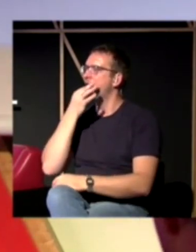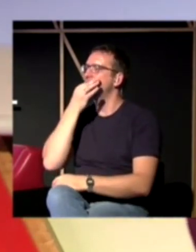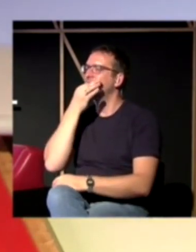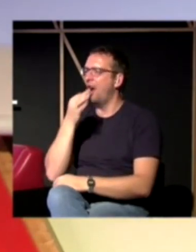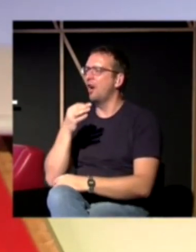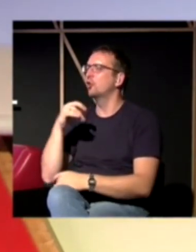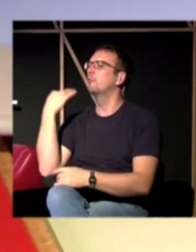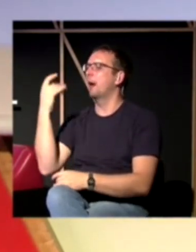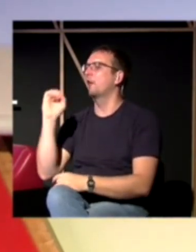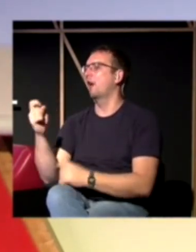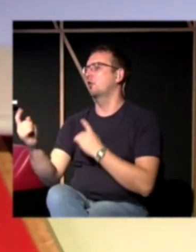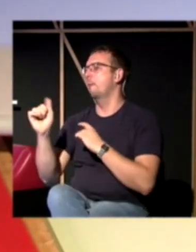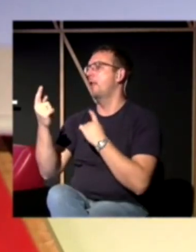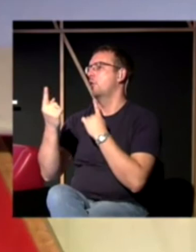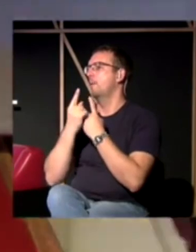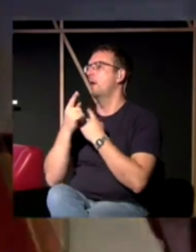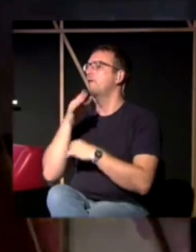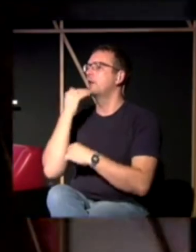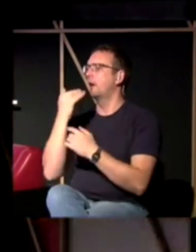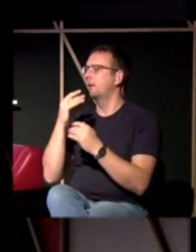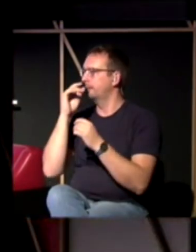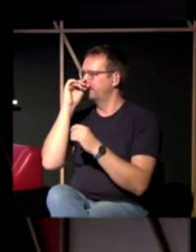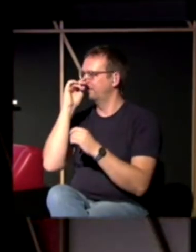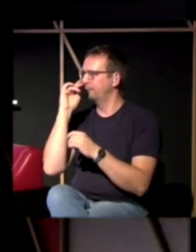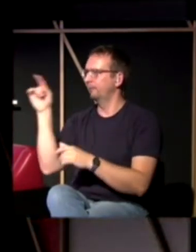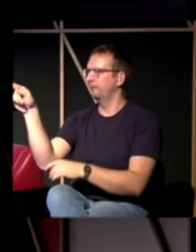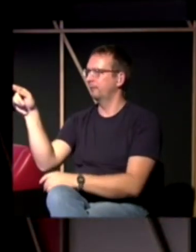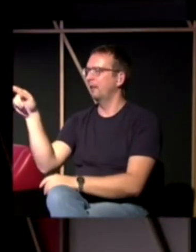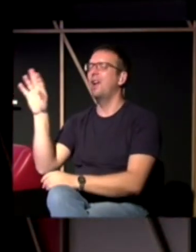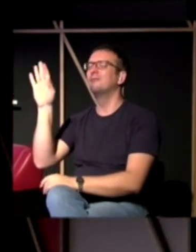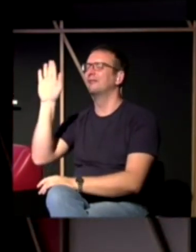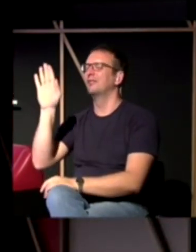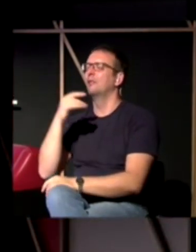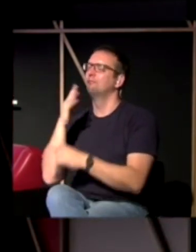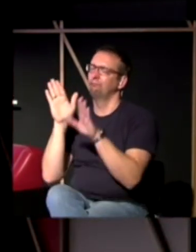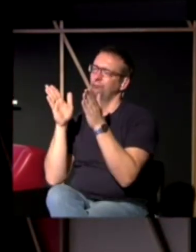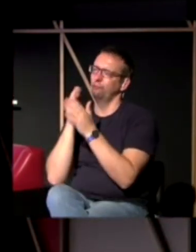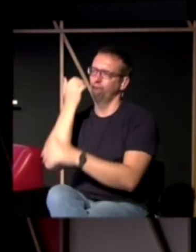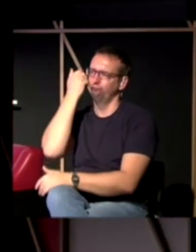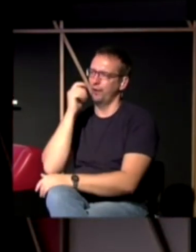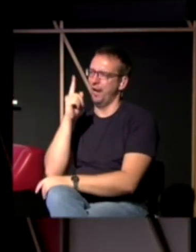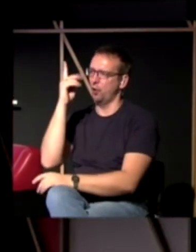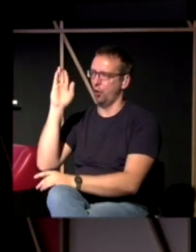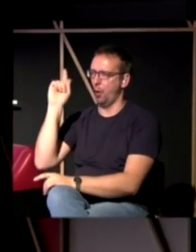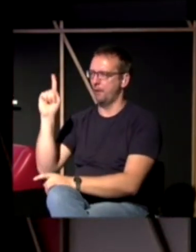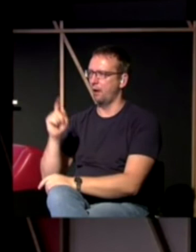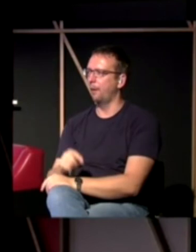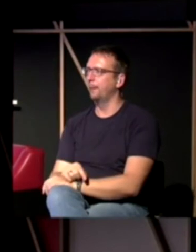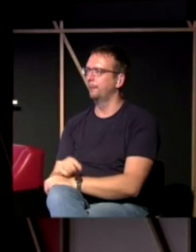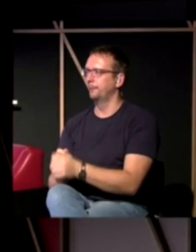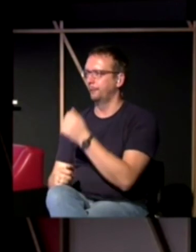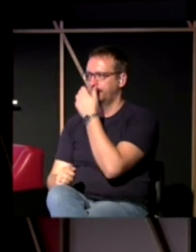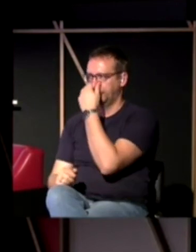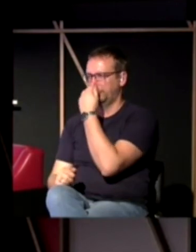around audio descriptive commentary. Yes, I have a short comment. All